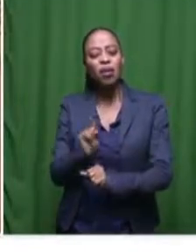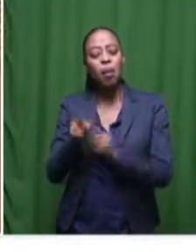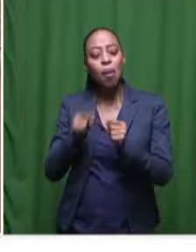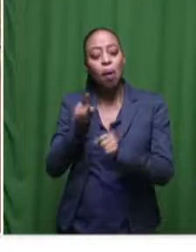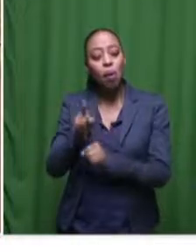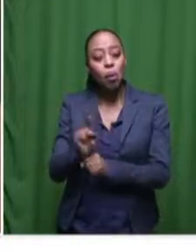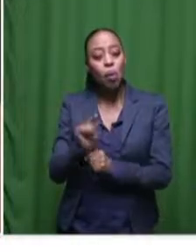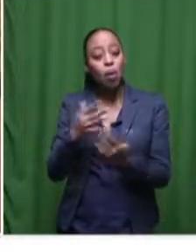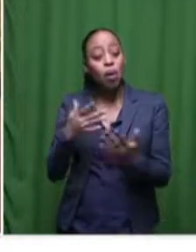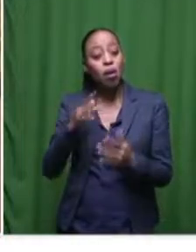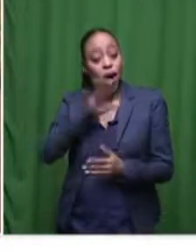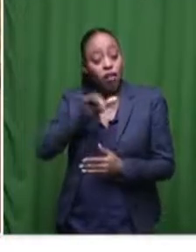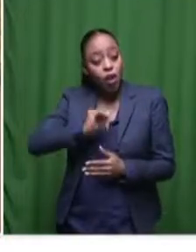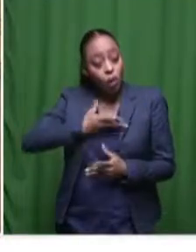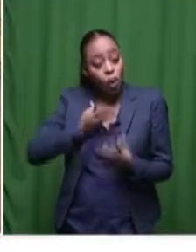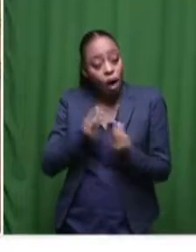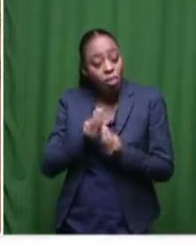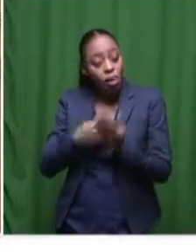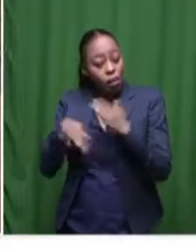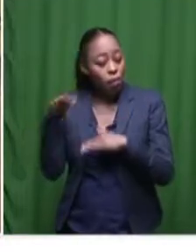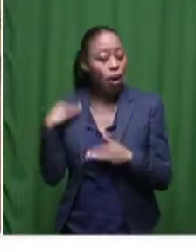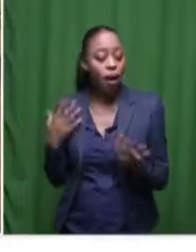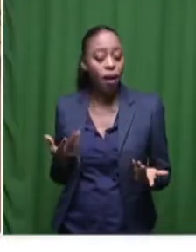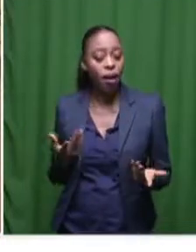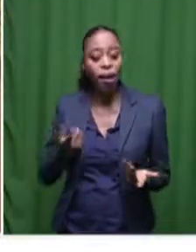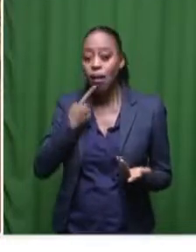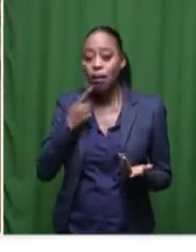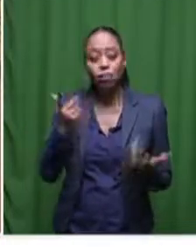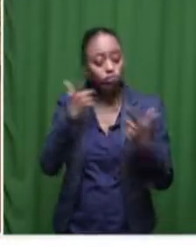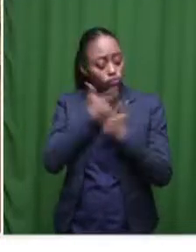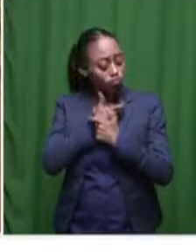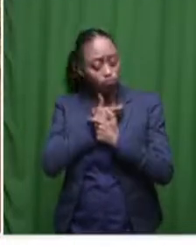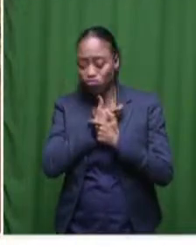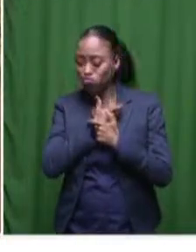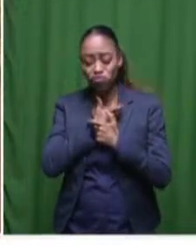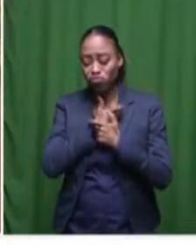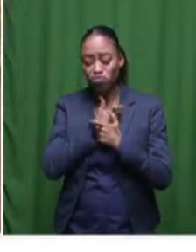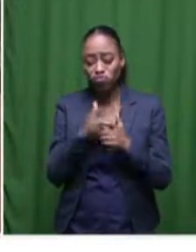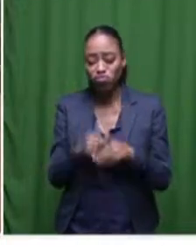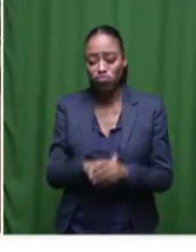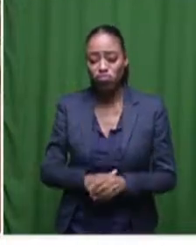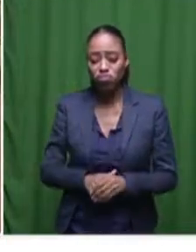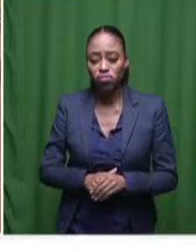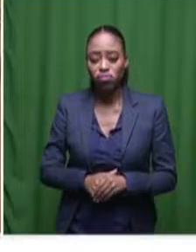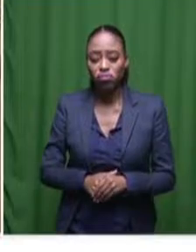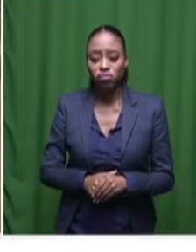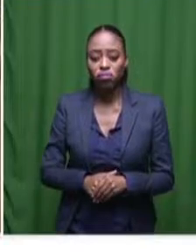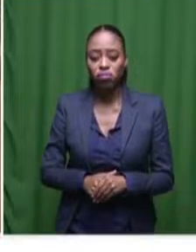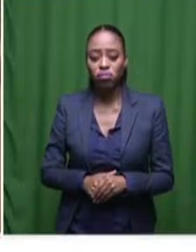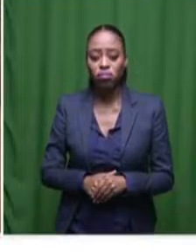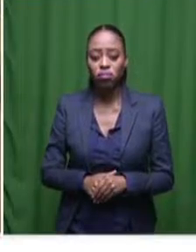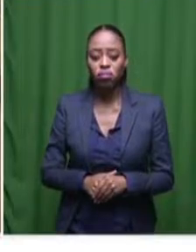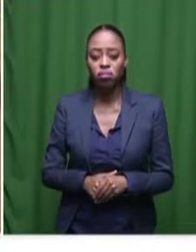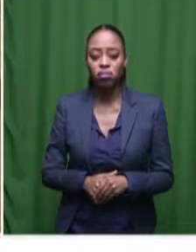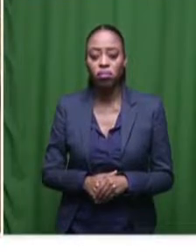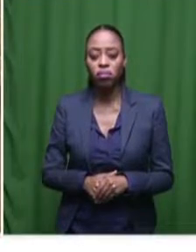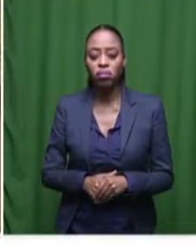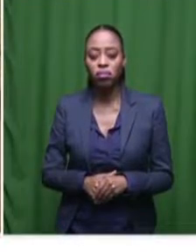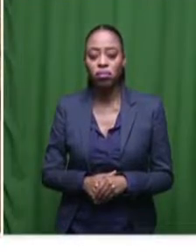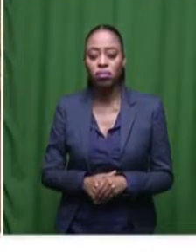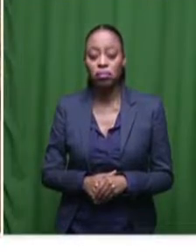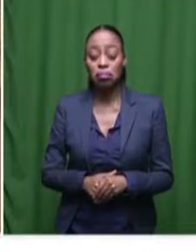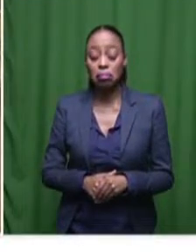kind of a sentiment where people are saying, we are not going to mourn? I think this is a